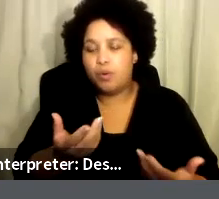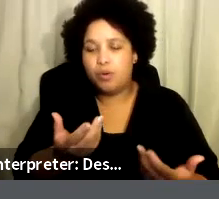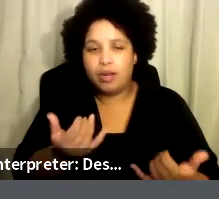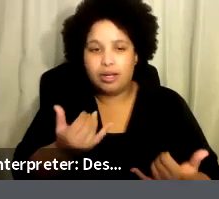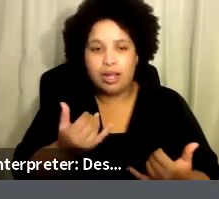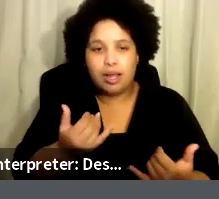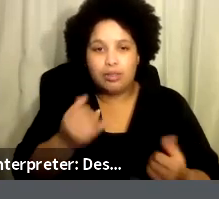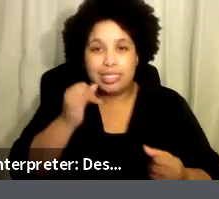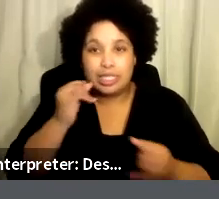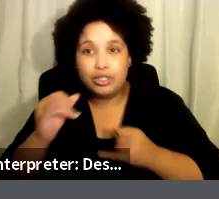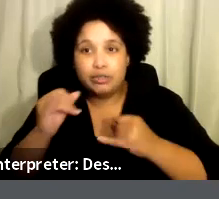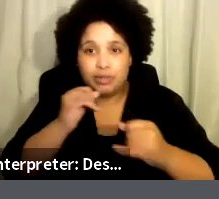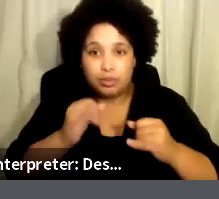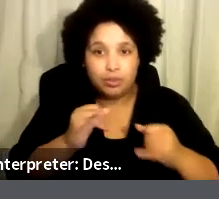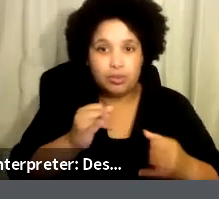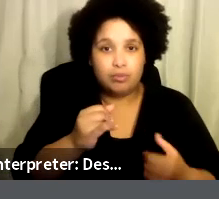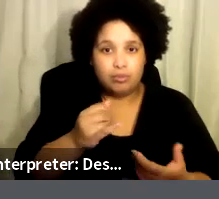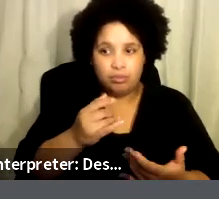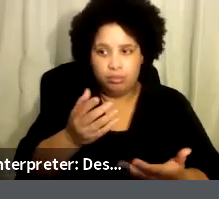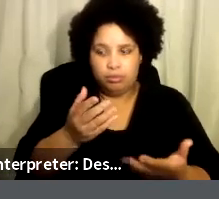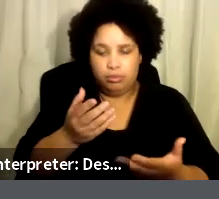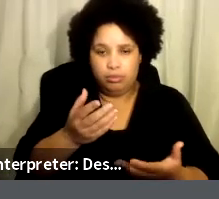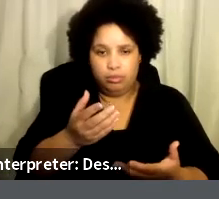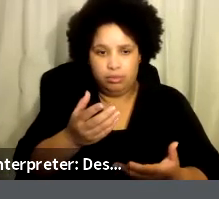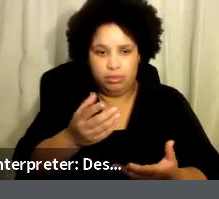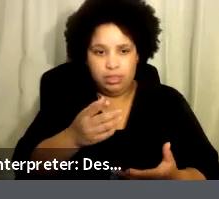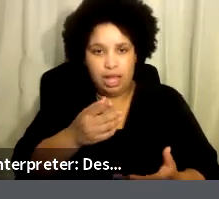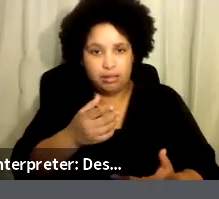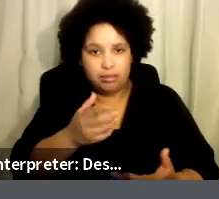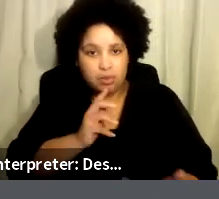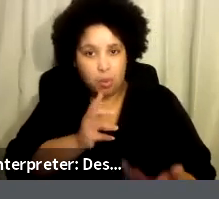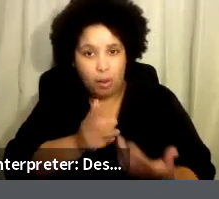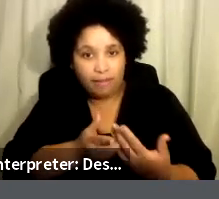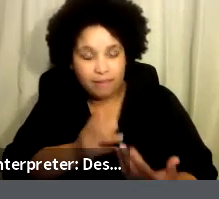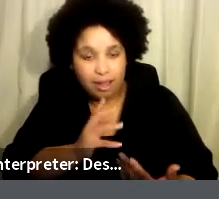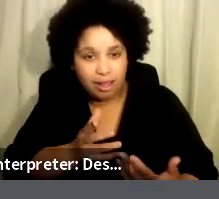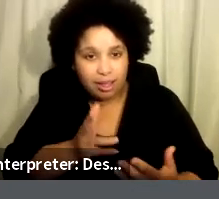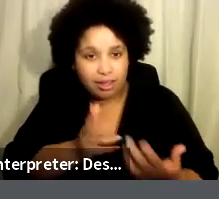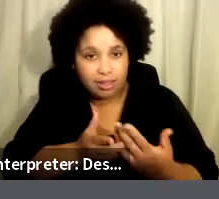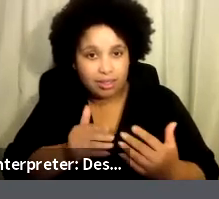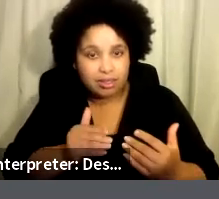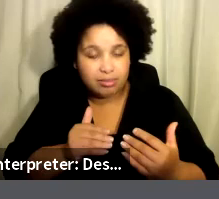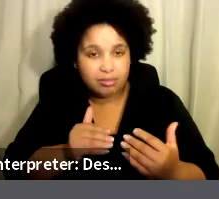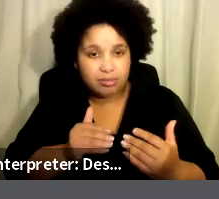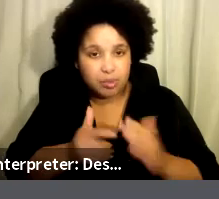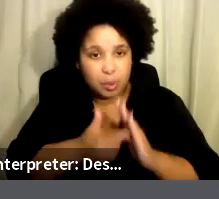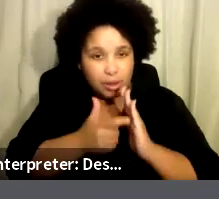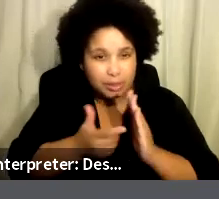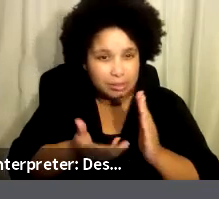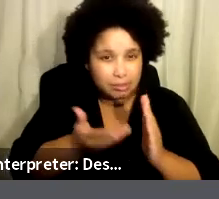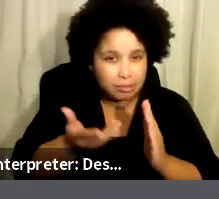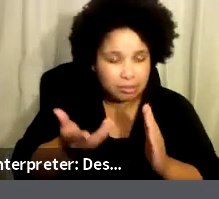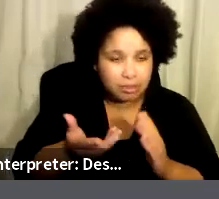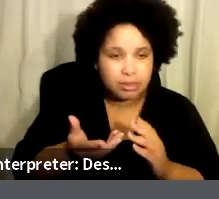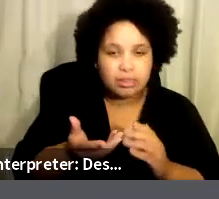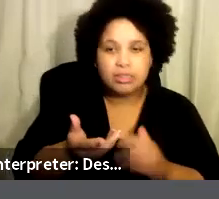an interview, would those qualify as far as those work requirements? What would you suggest? So for the